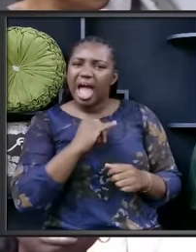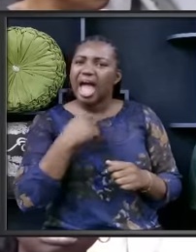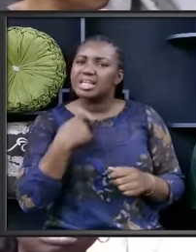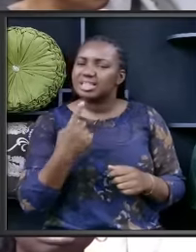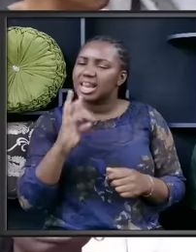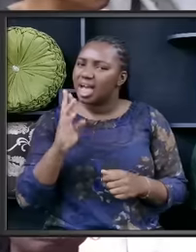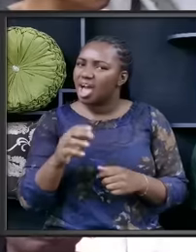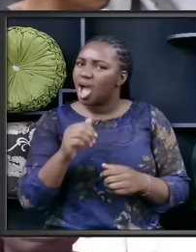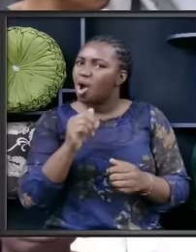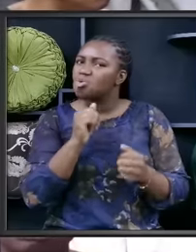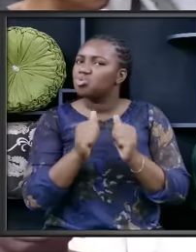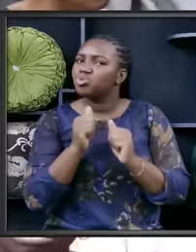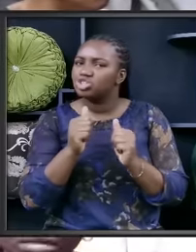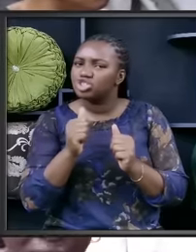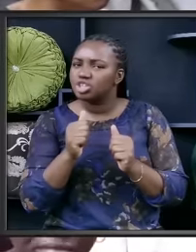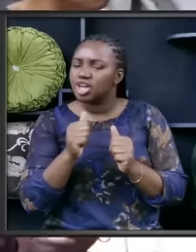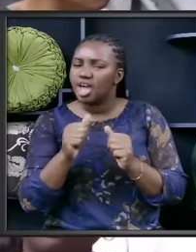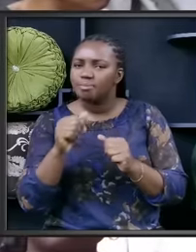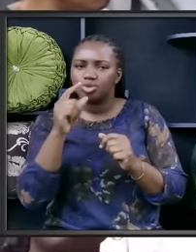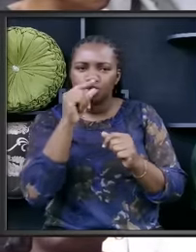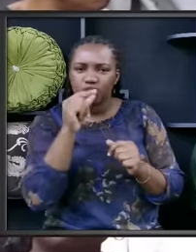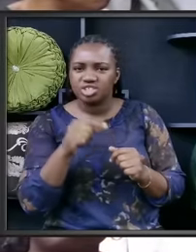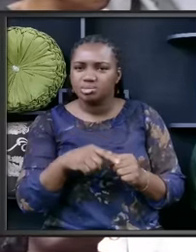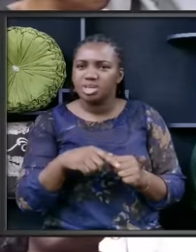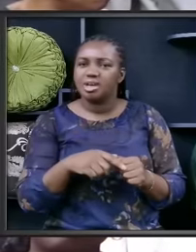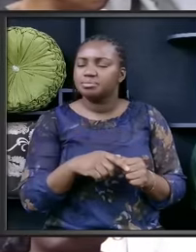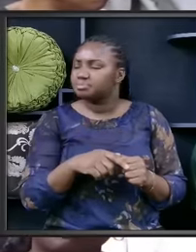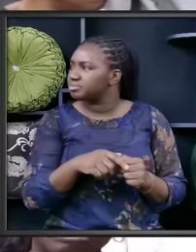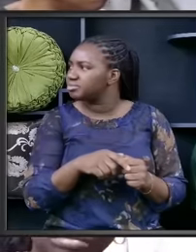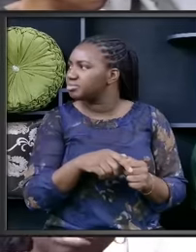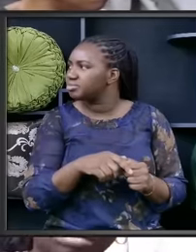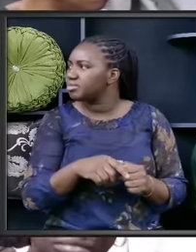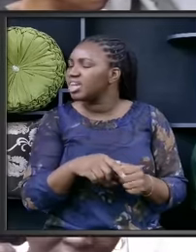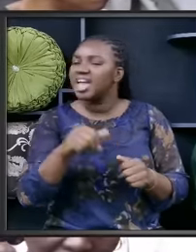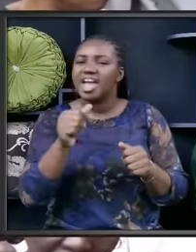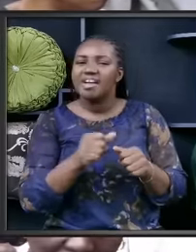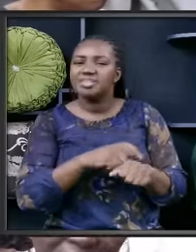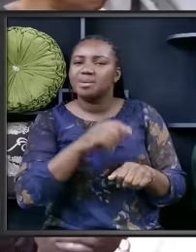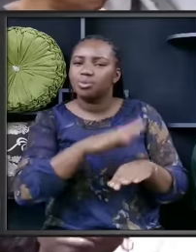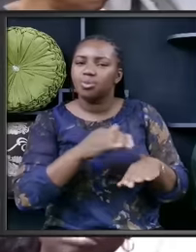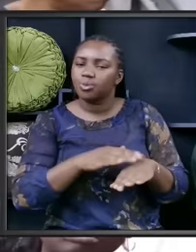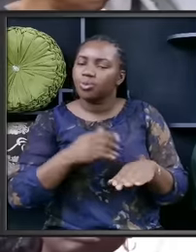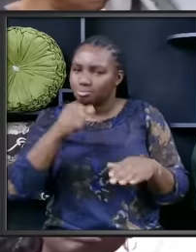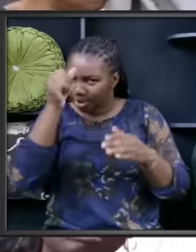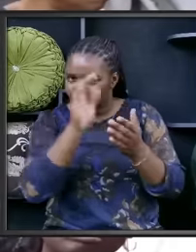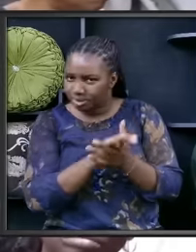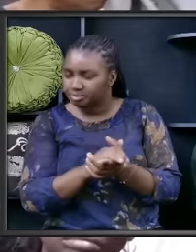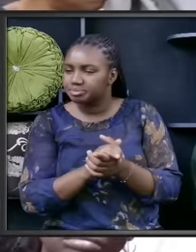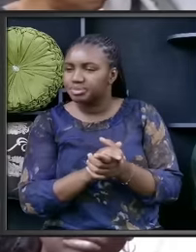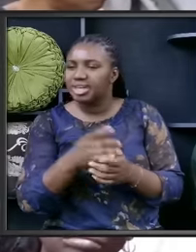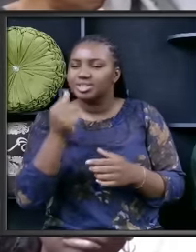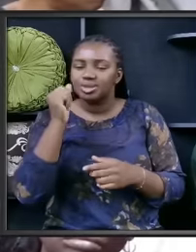sleep for house, you know they agree even make my husband touch me because of call where they enter. You. So now the